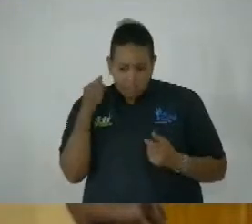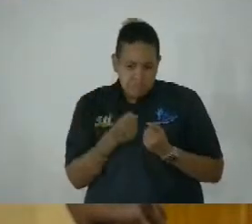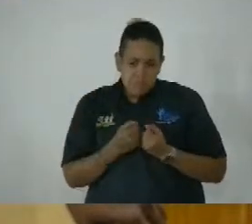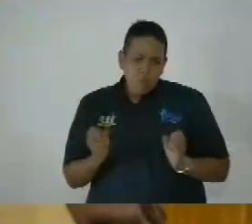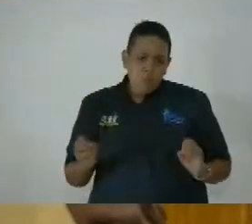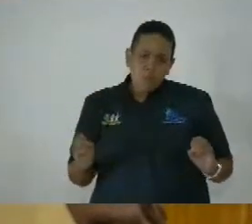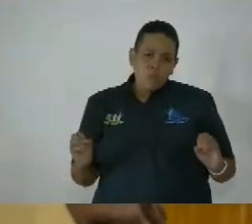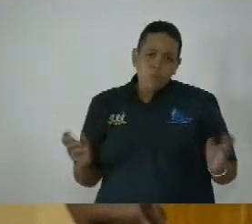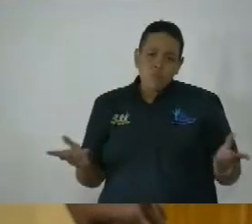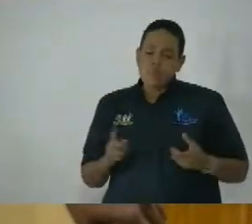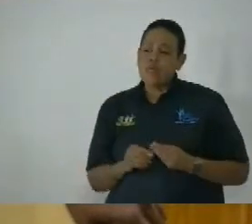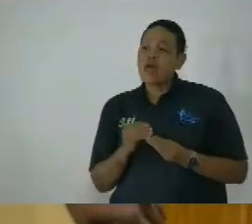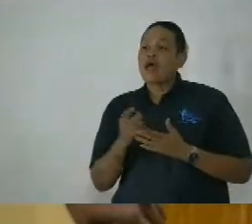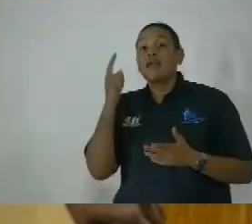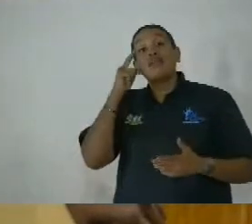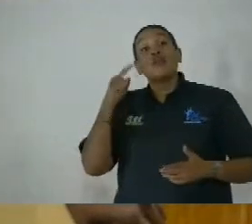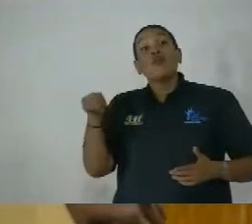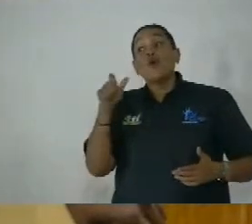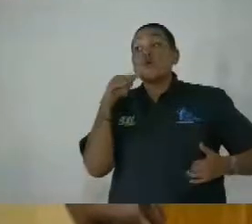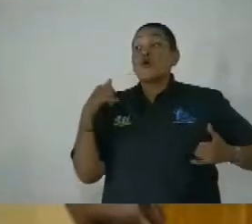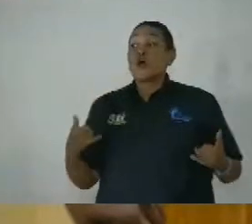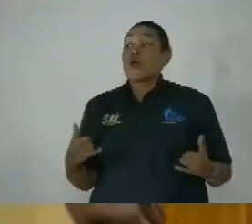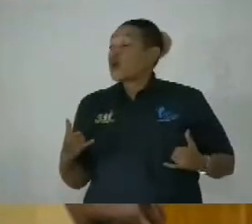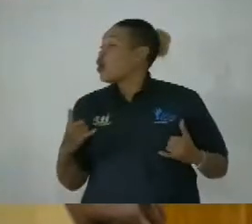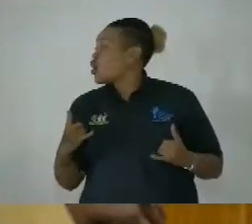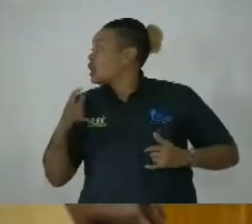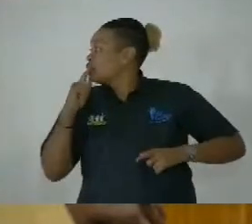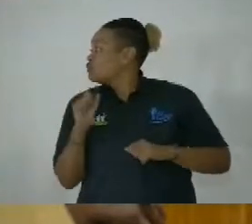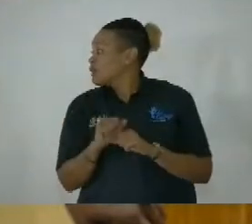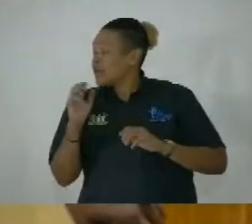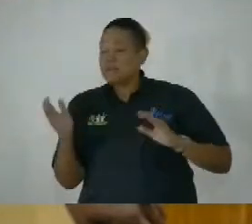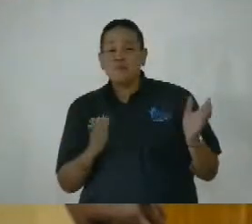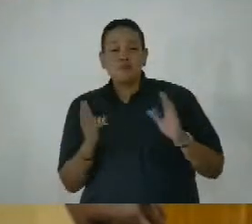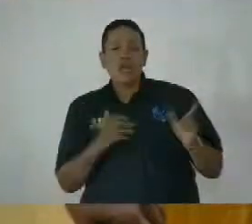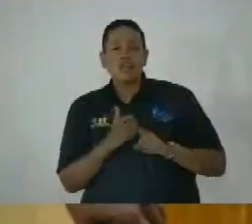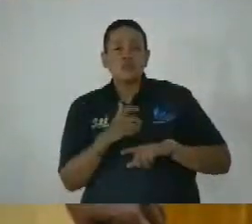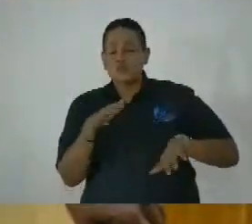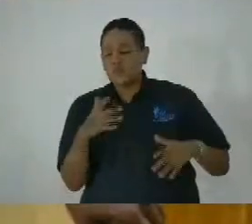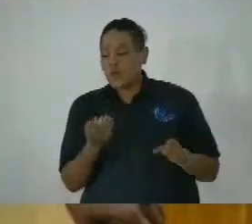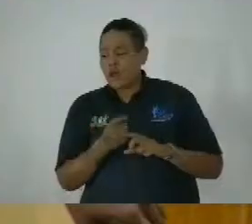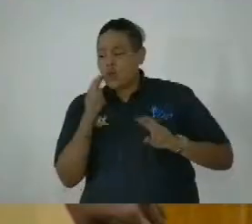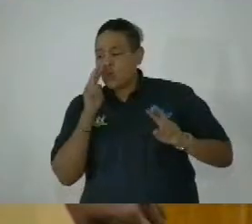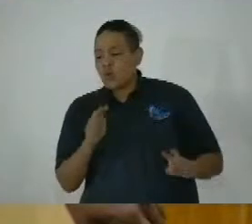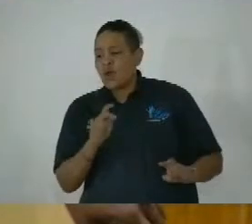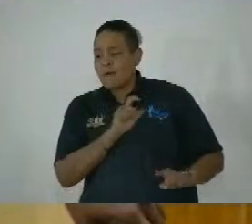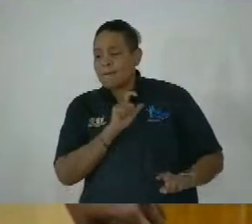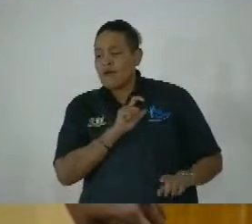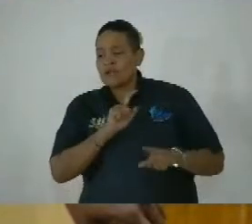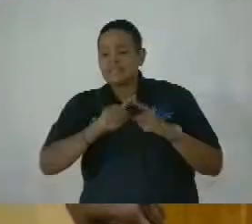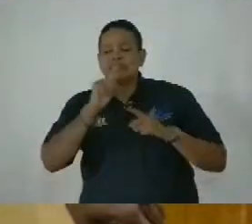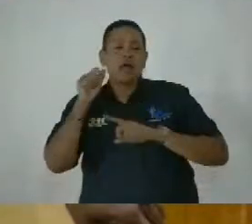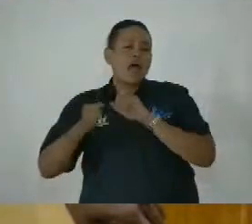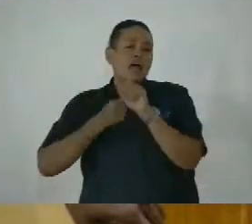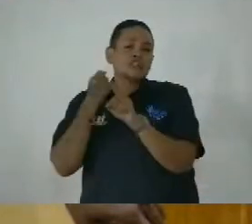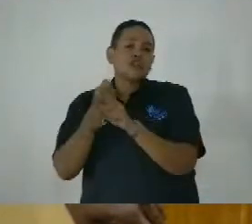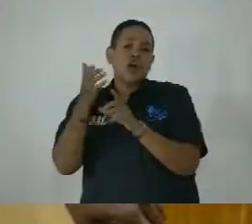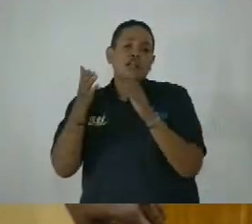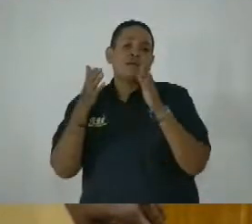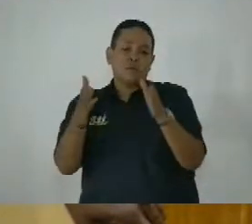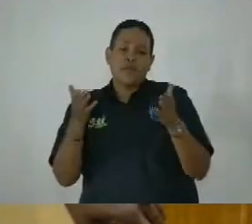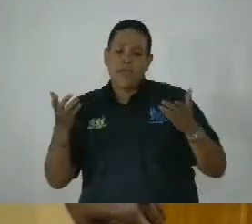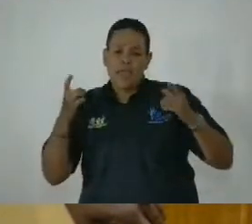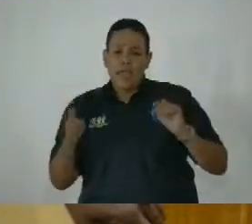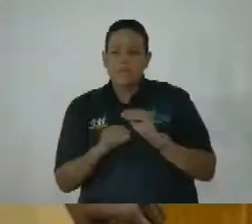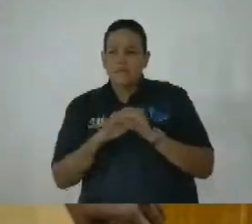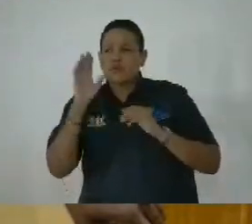think that those who are currently prepared to look at the police and assault them in a way